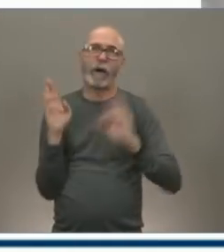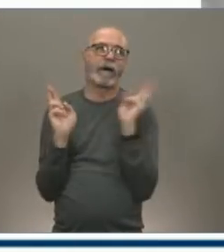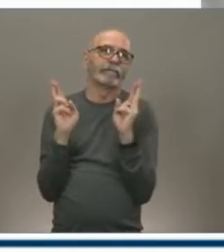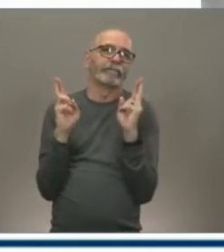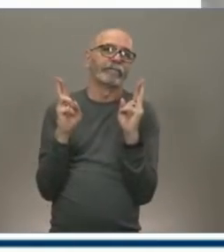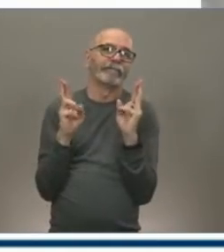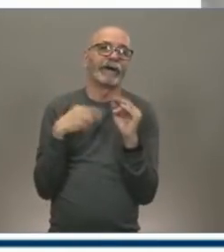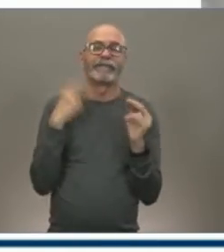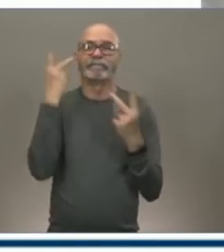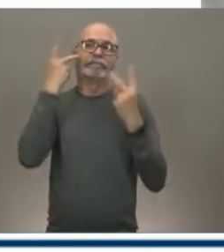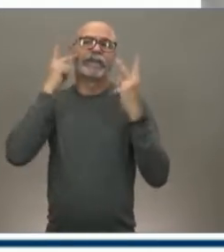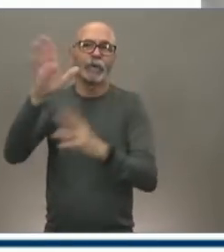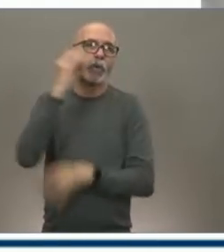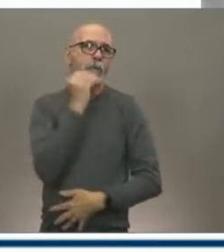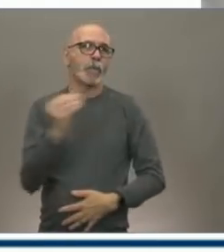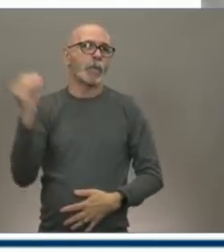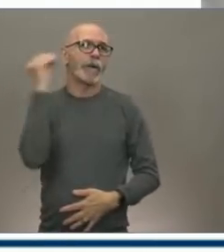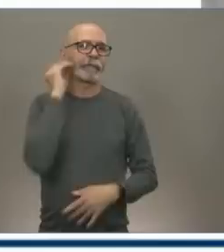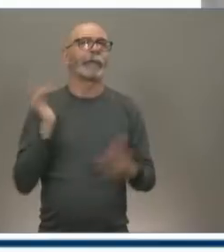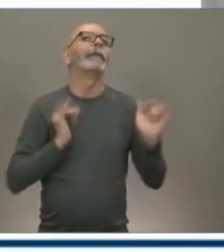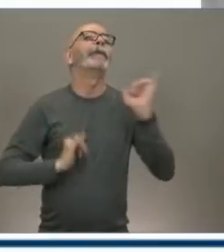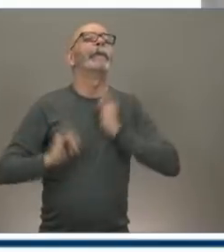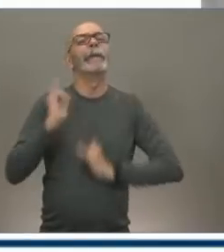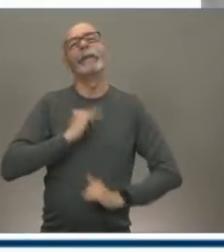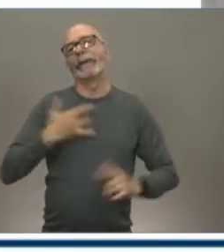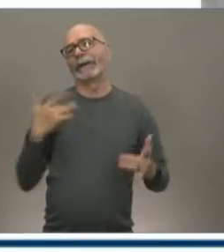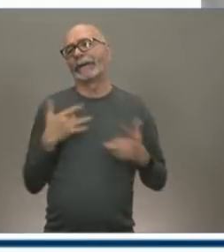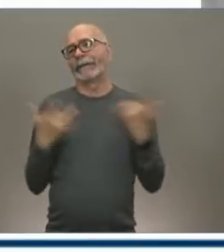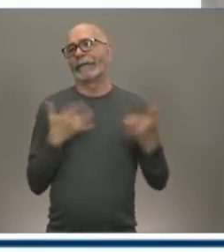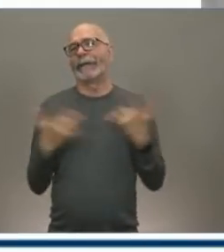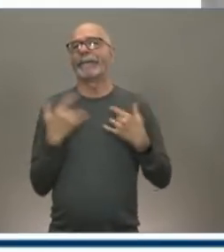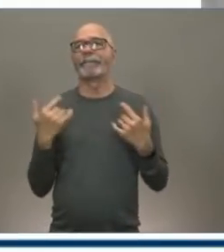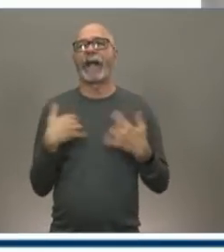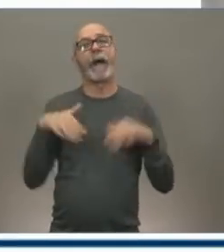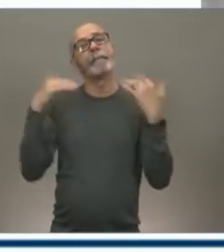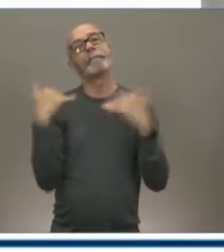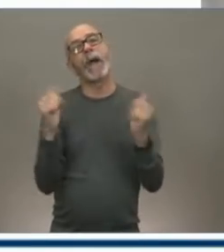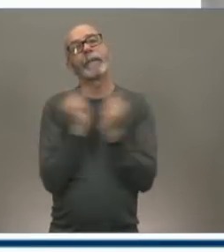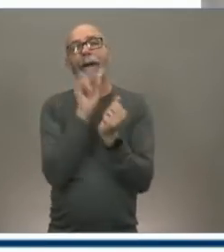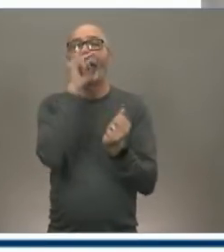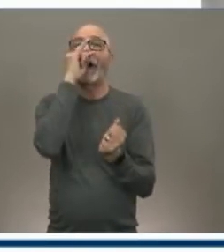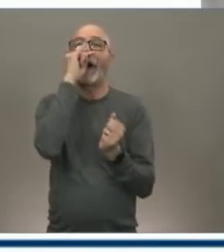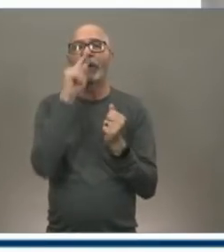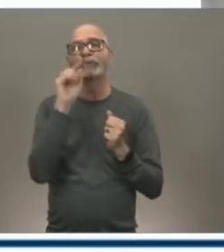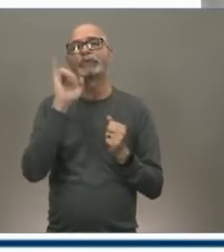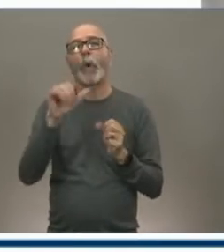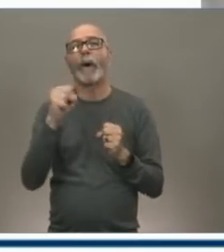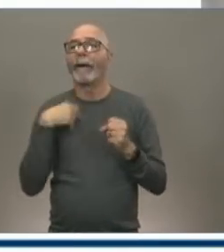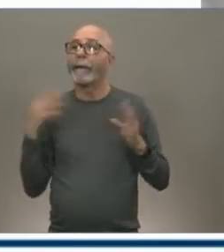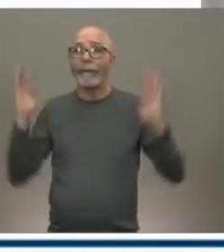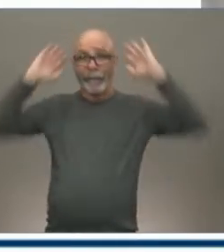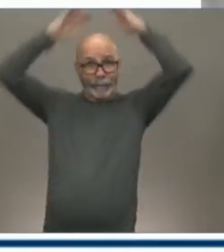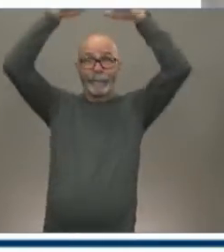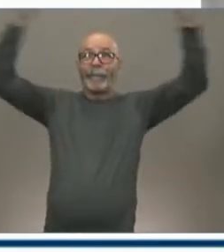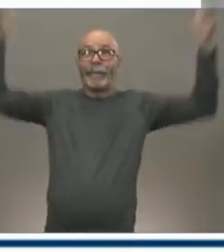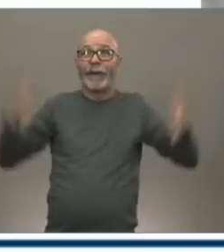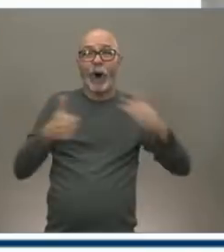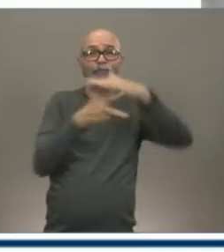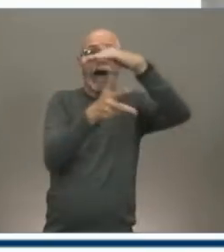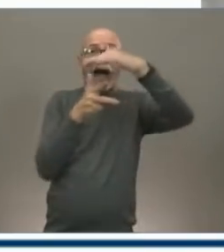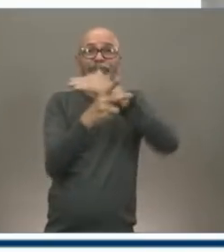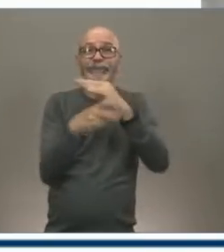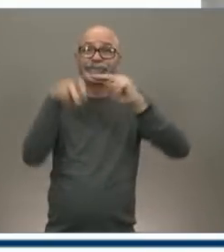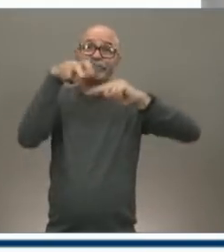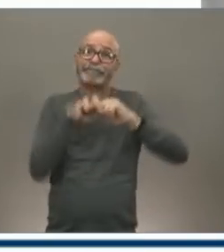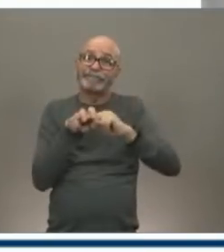we play around on some of the toys that are in the garage. But thank you for thinking of Dr. Strang. It's very